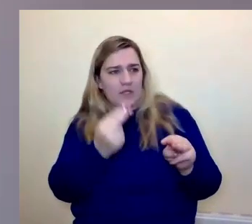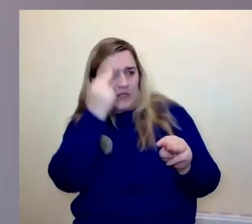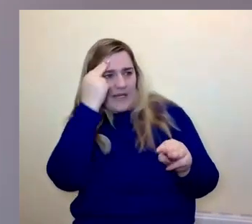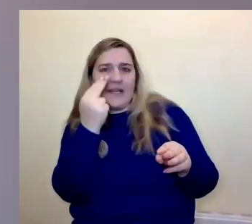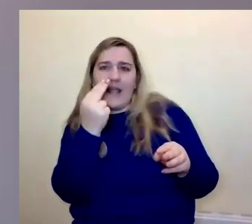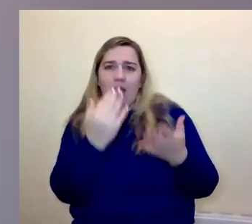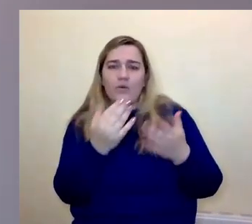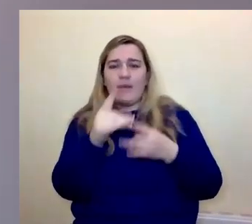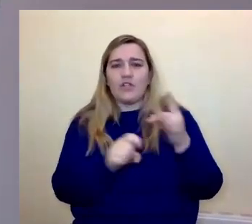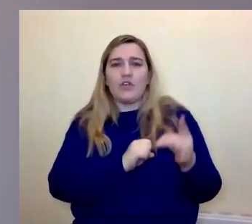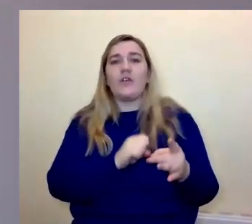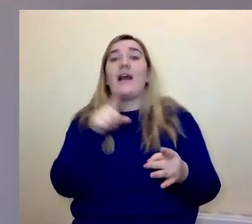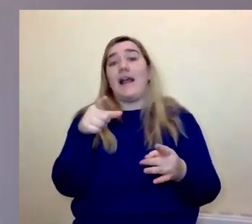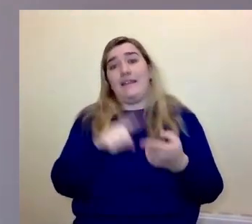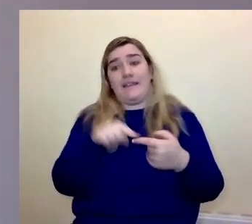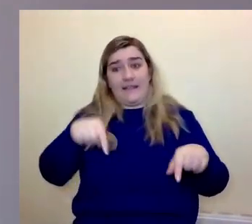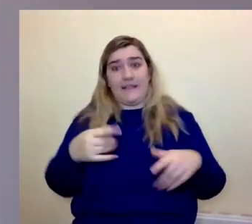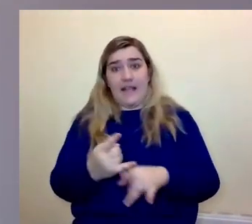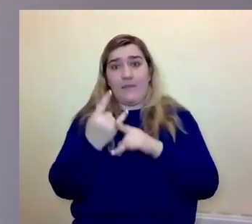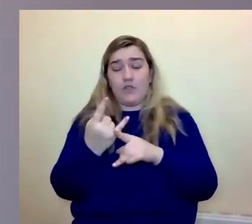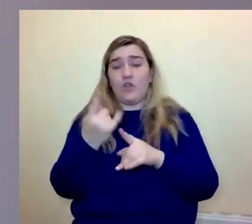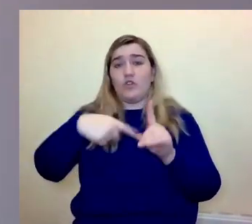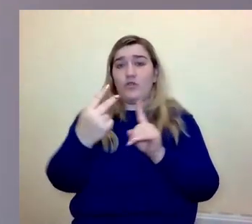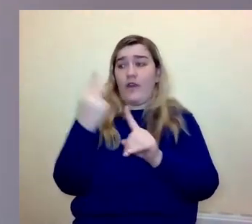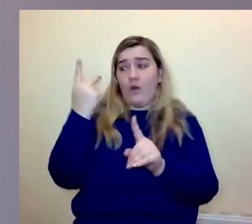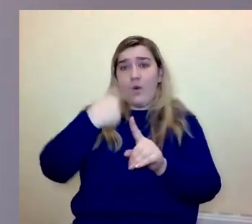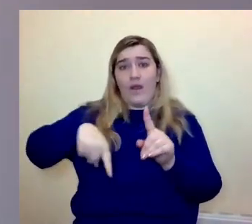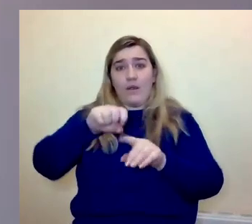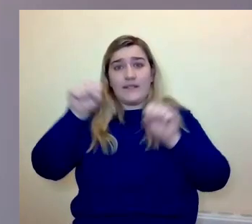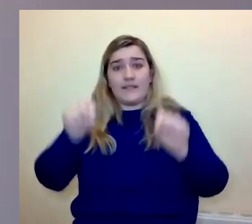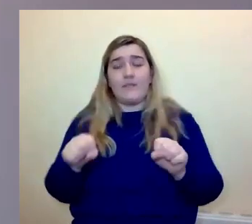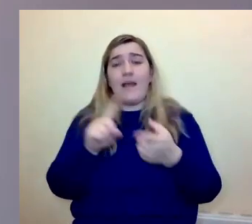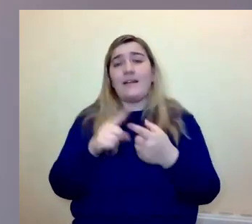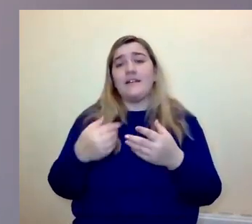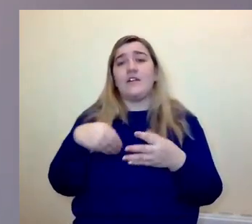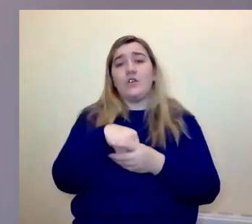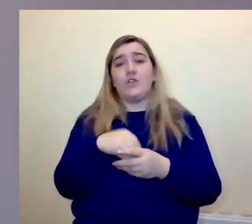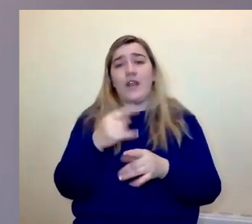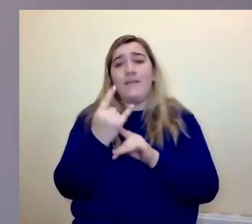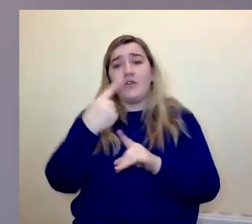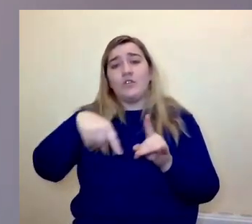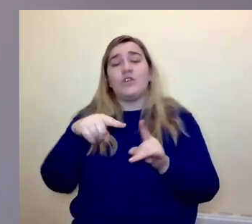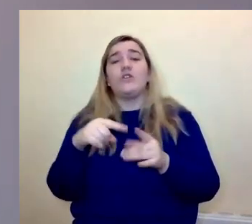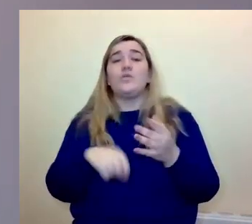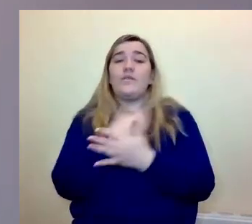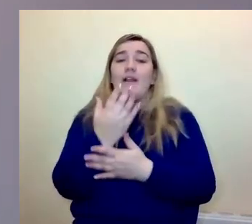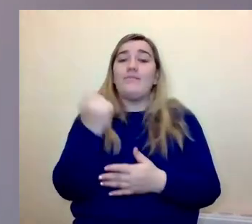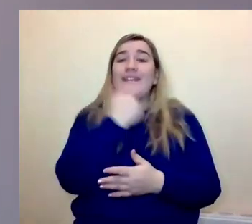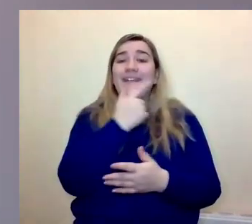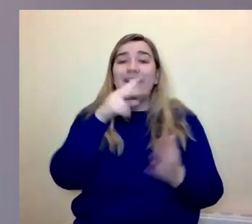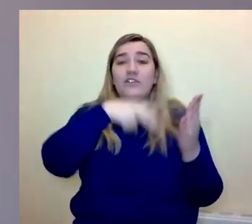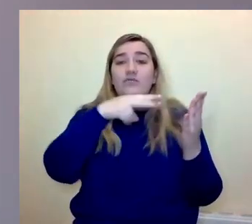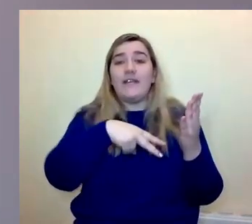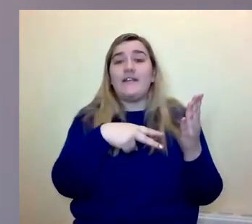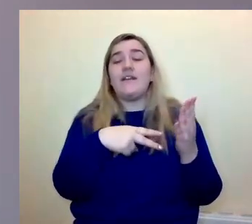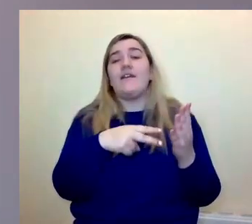stakeholder forum for that. Helping us with the review of our systems. I think Inclusion also helped us with the development of the easy read version of the Act, which you'll find